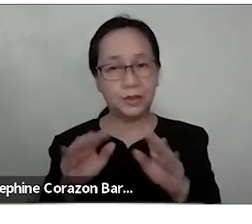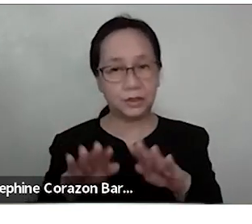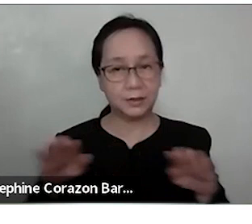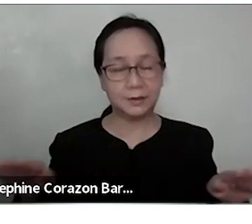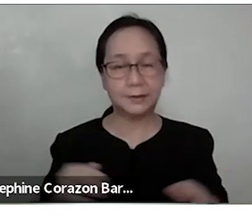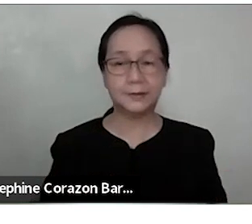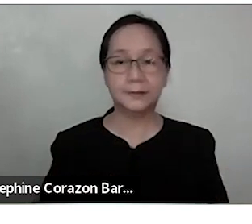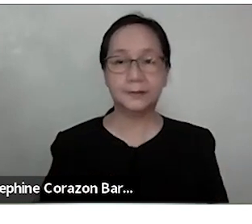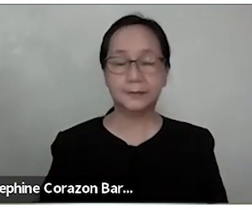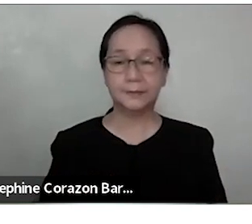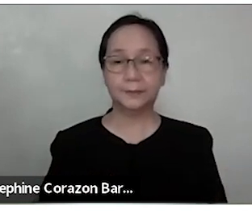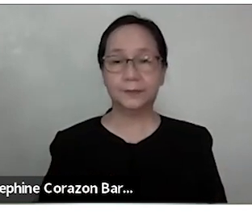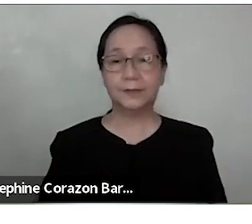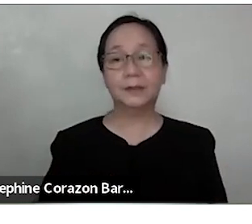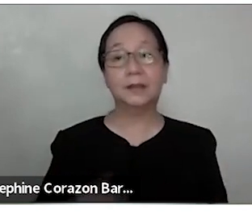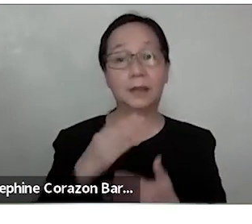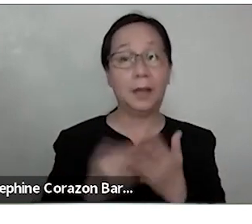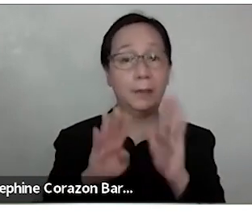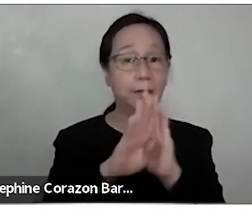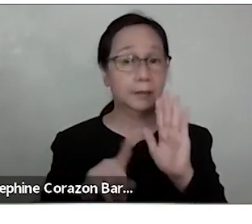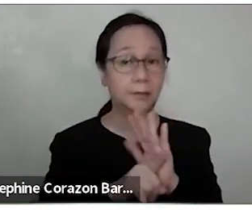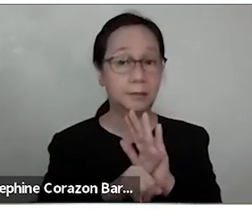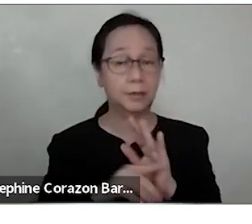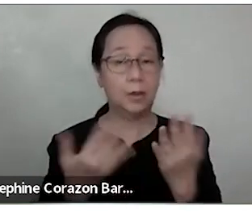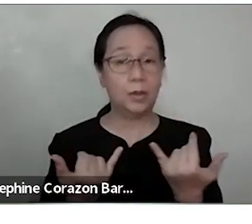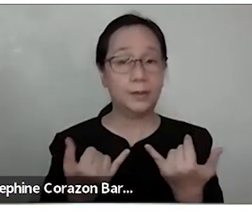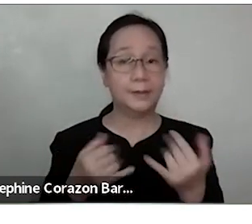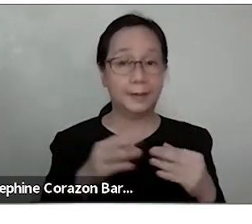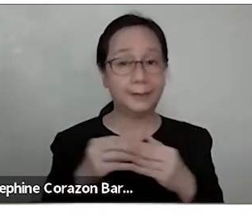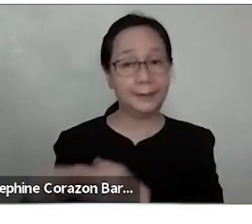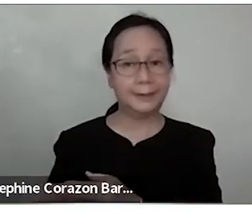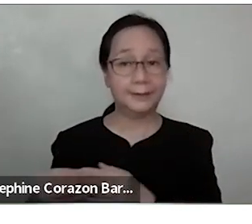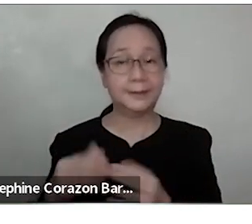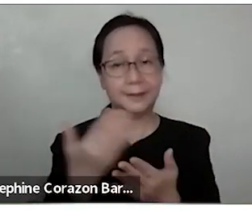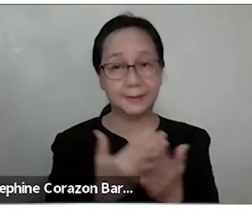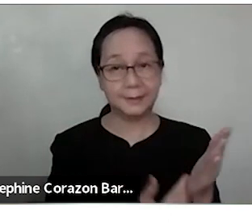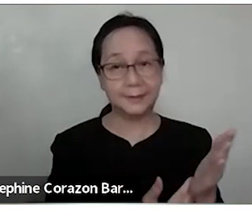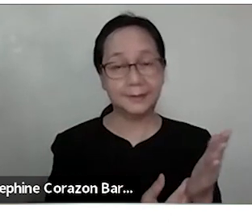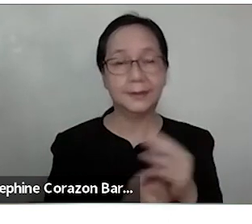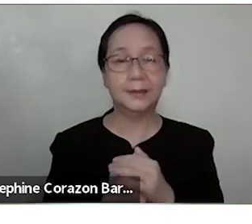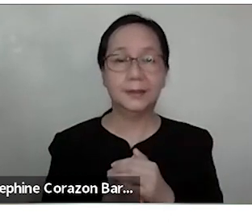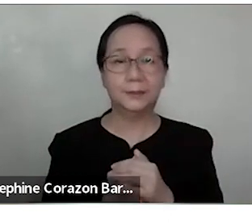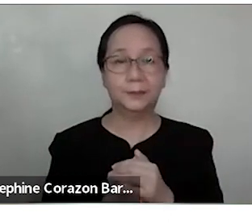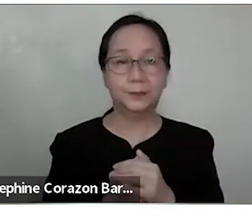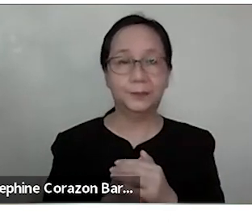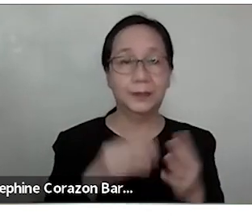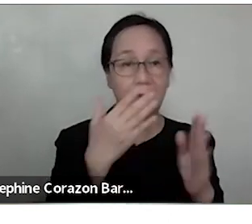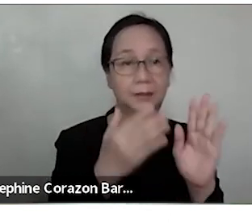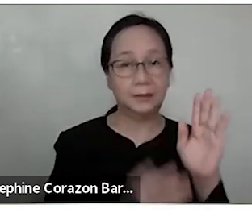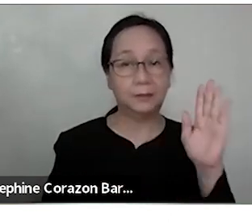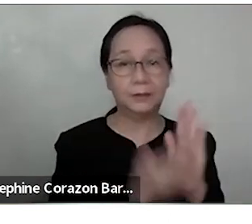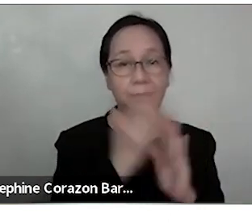children. Some background on the guidelines. The development was informed